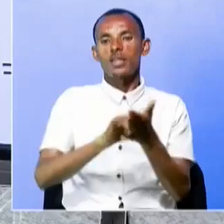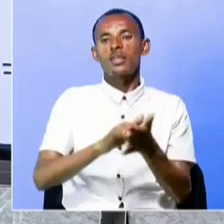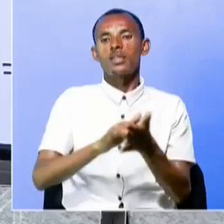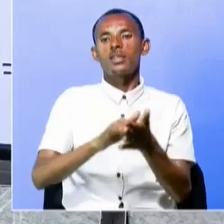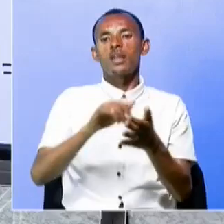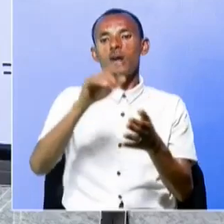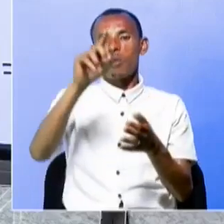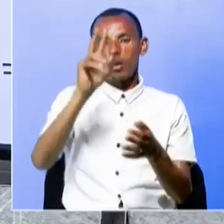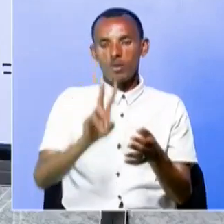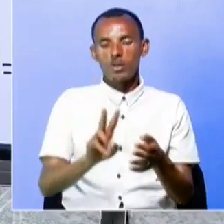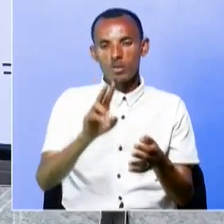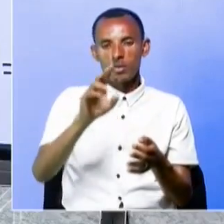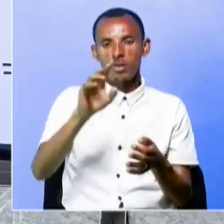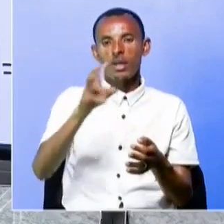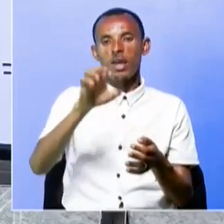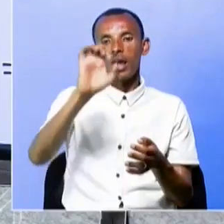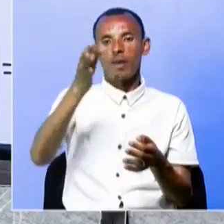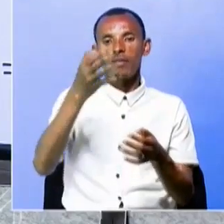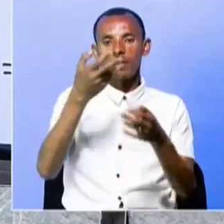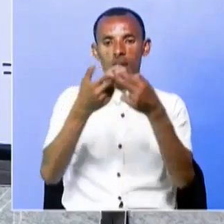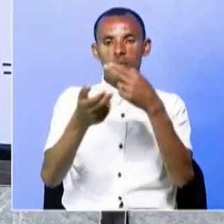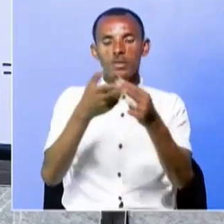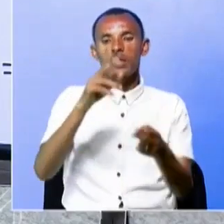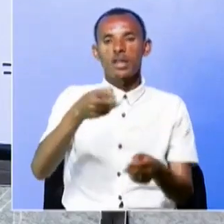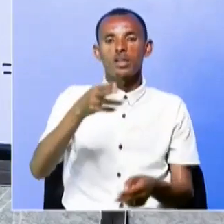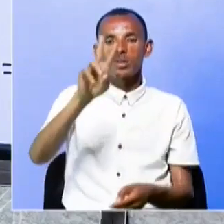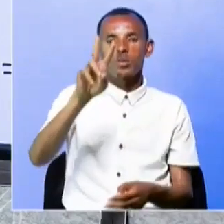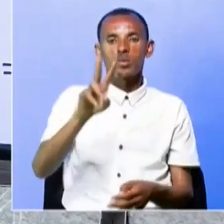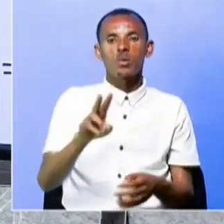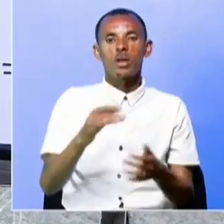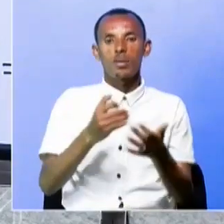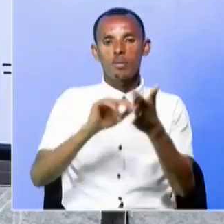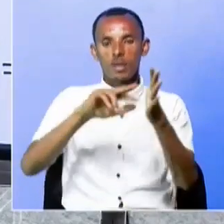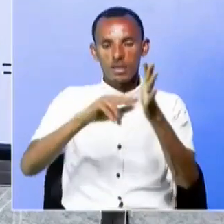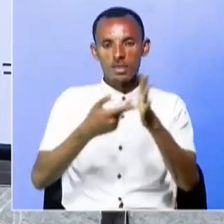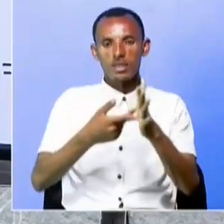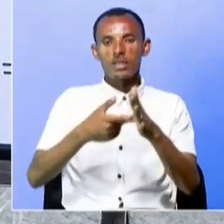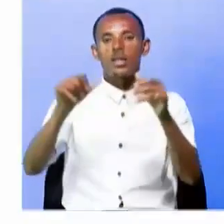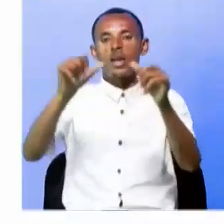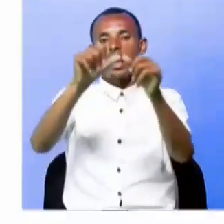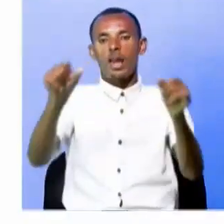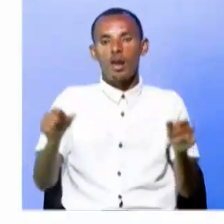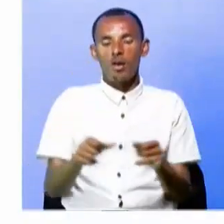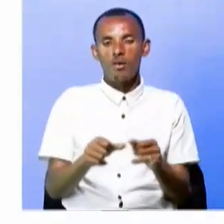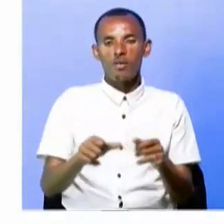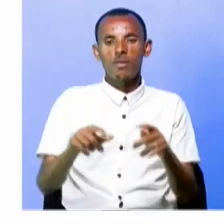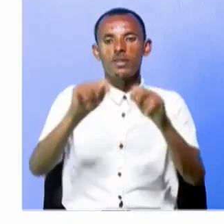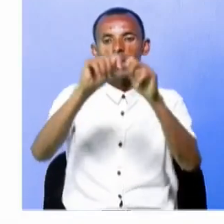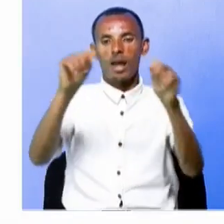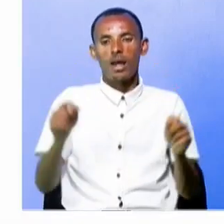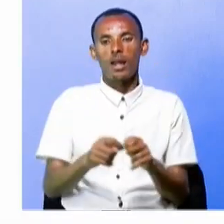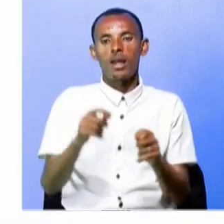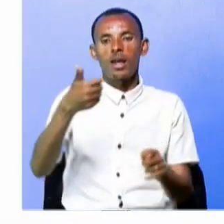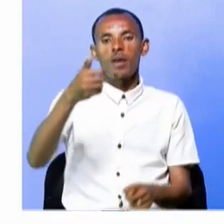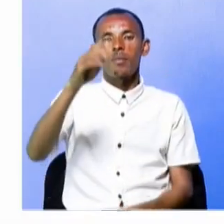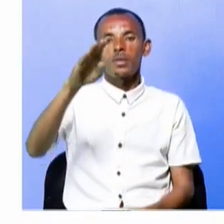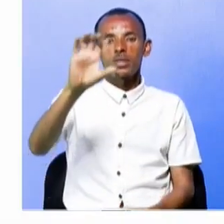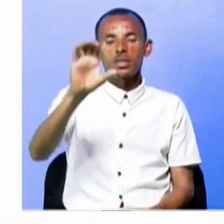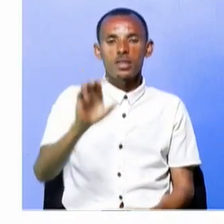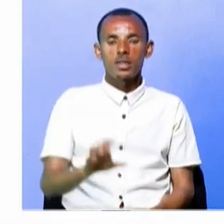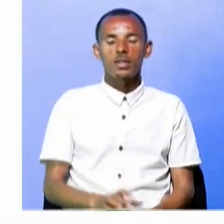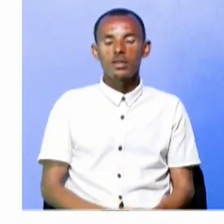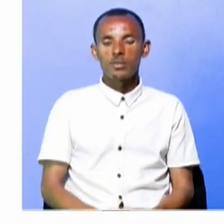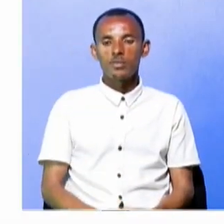EF times H2 means area of triangle ABC. So in place of this, you can